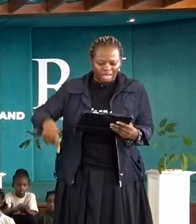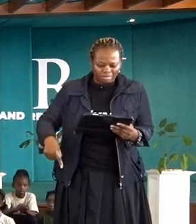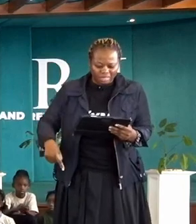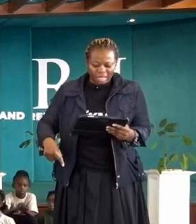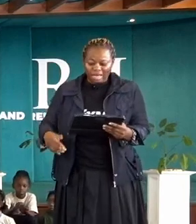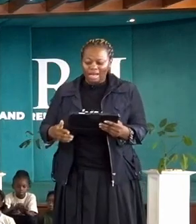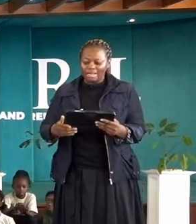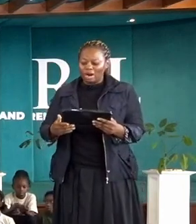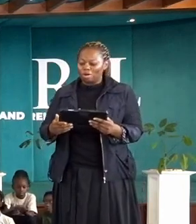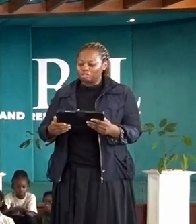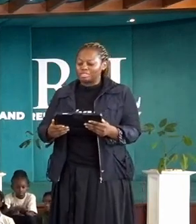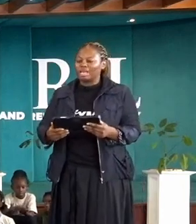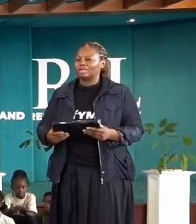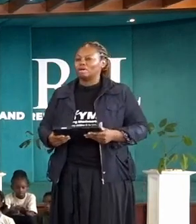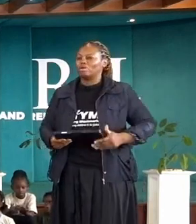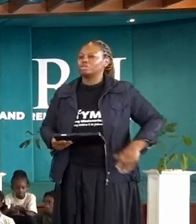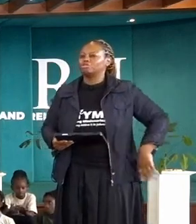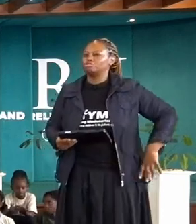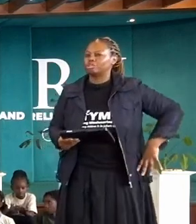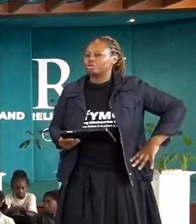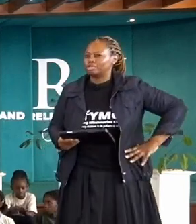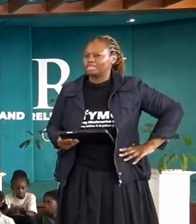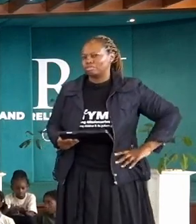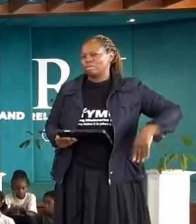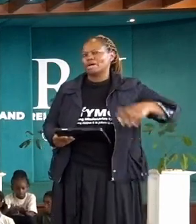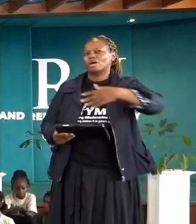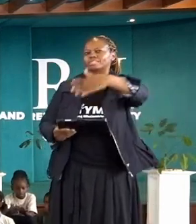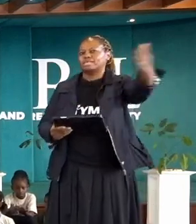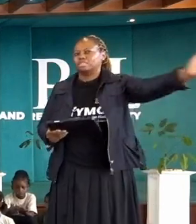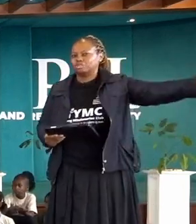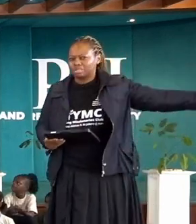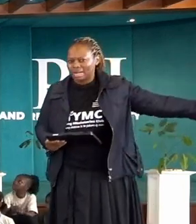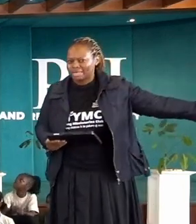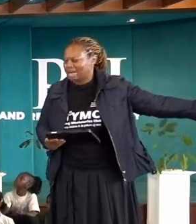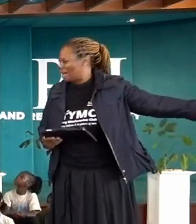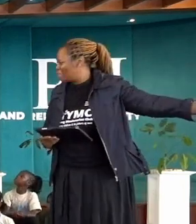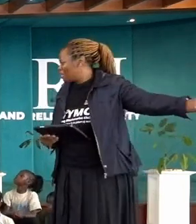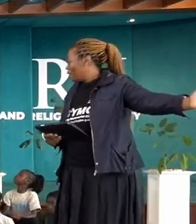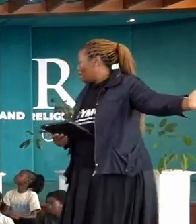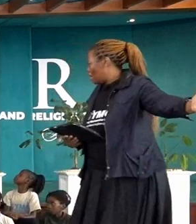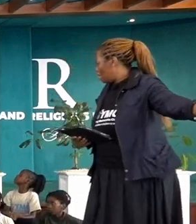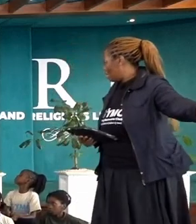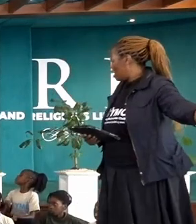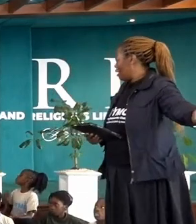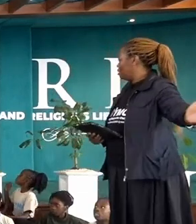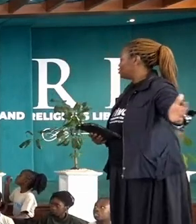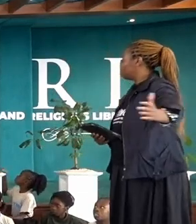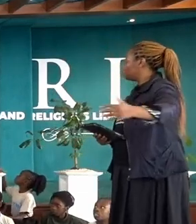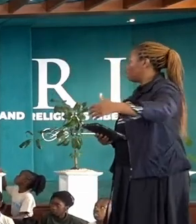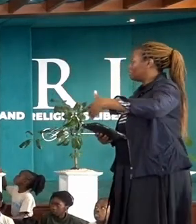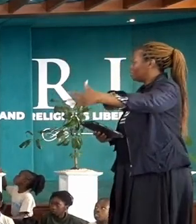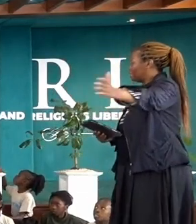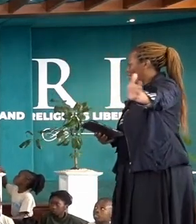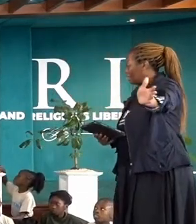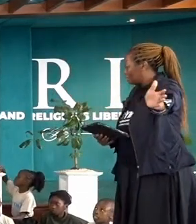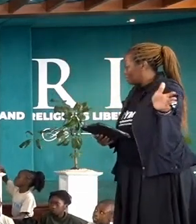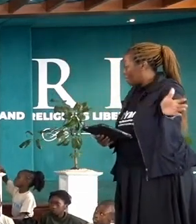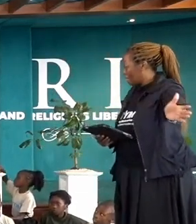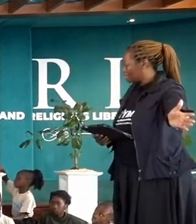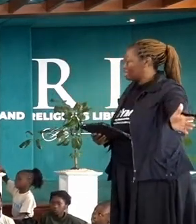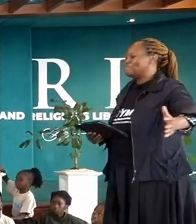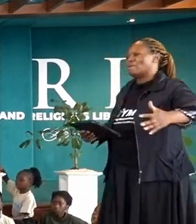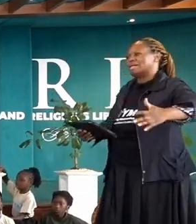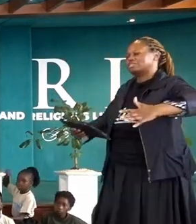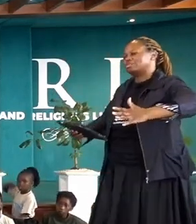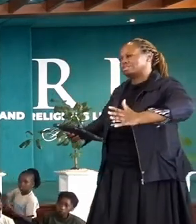for themselves. And they're also saying they were not going to do what God said. Remember God said they should scatter? They should go and fill